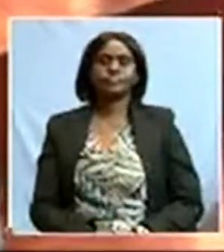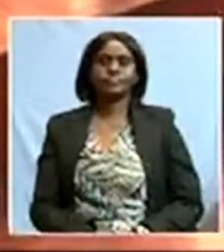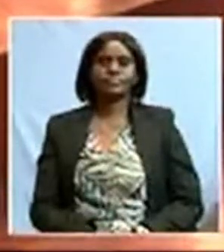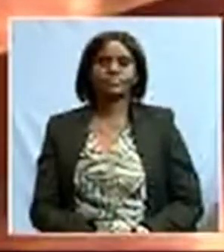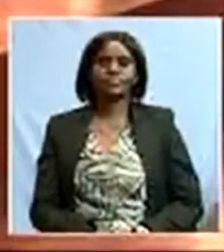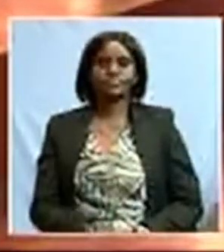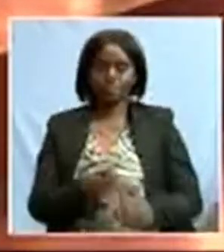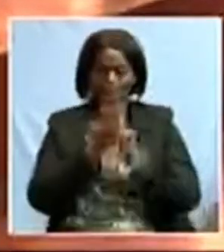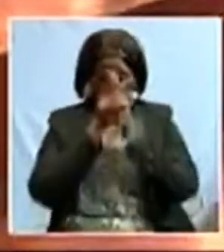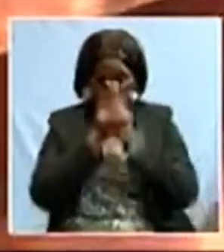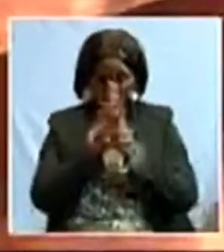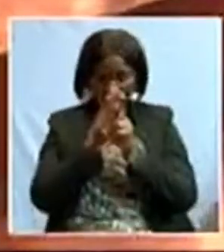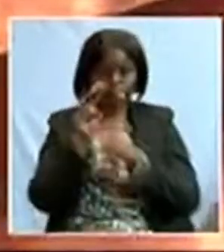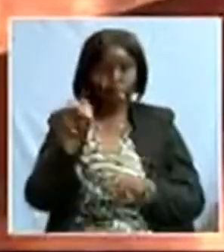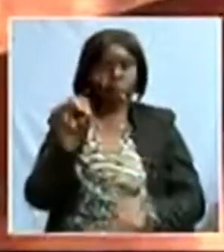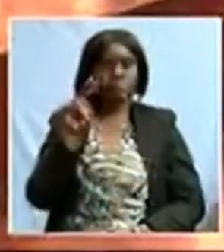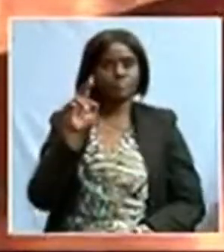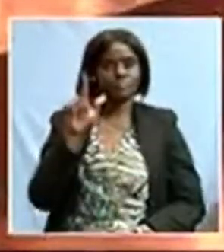Honorable Mulunda. Chair,